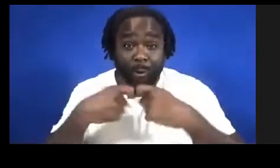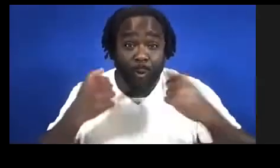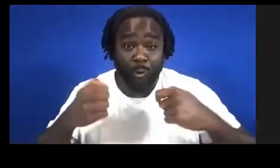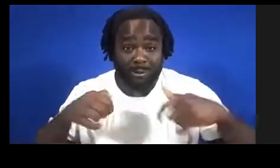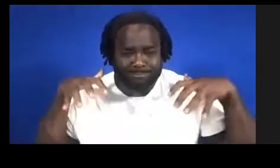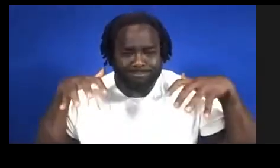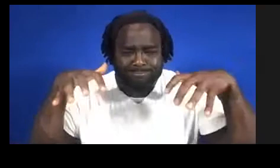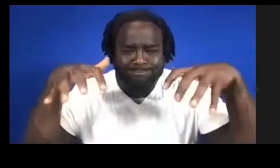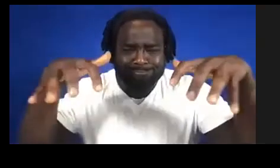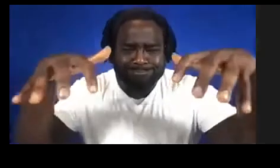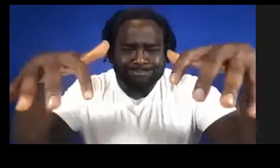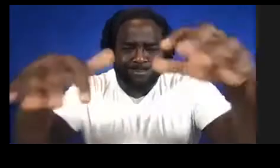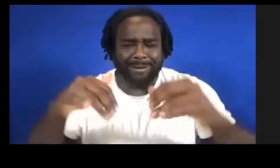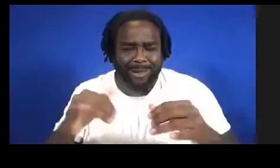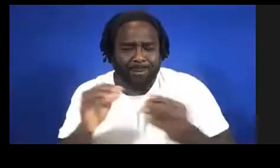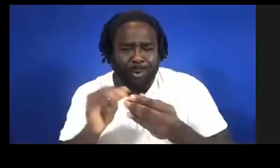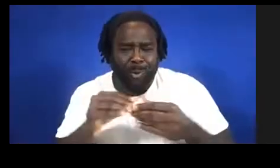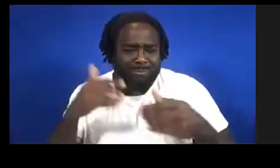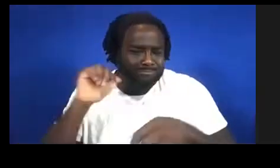Those Teslas are out now, right?